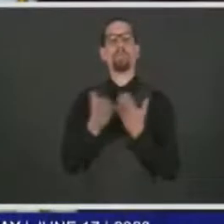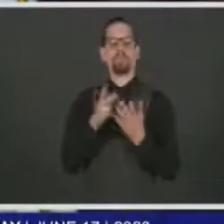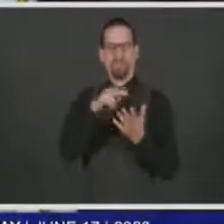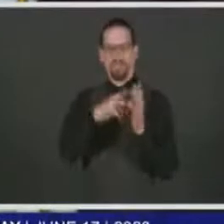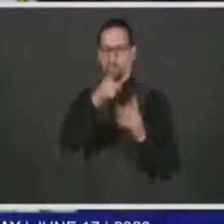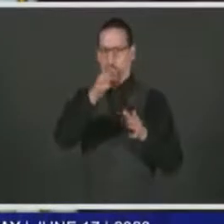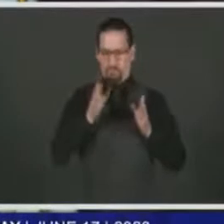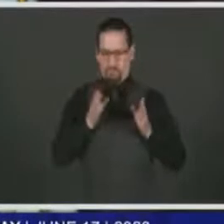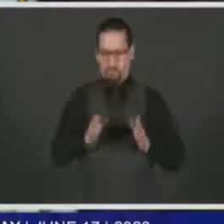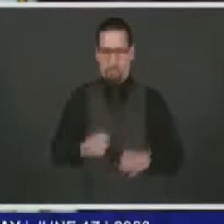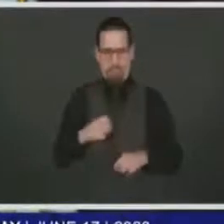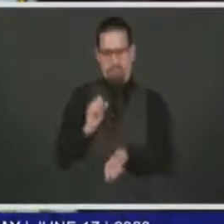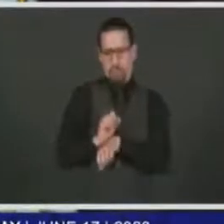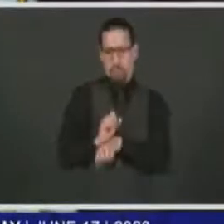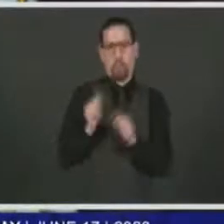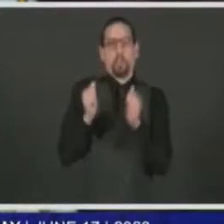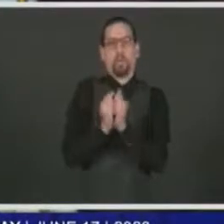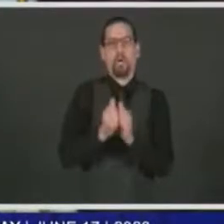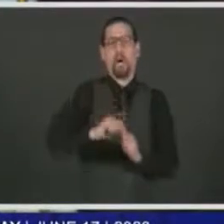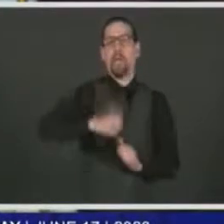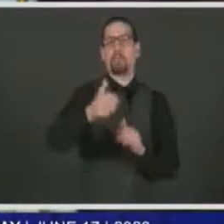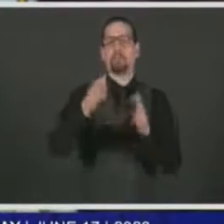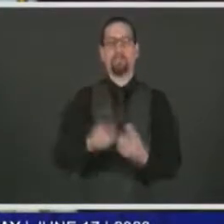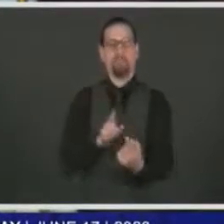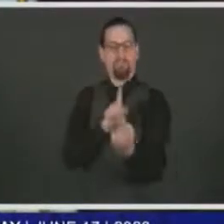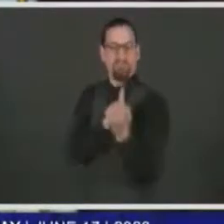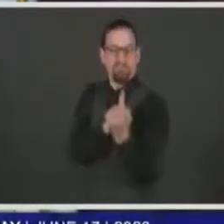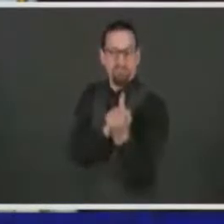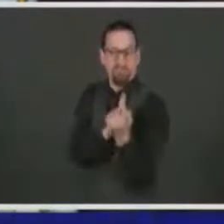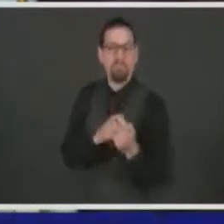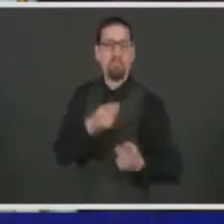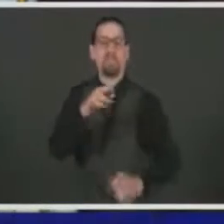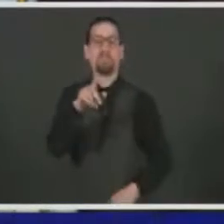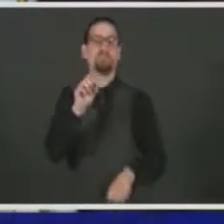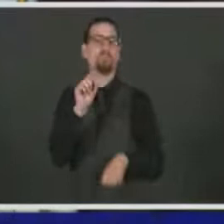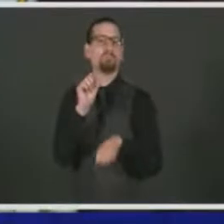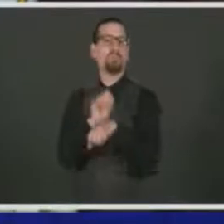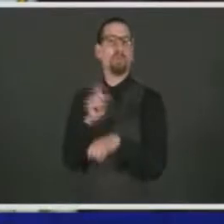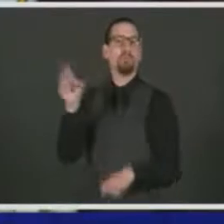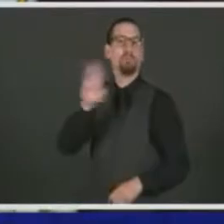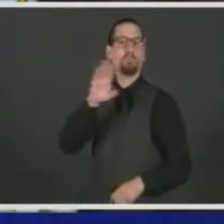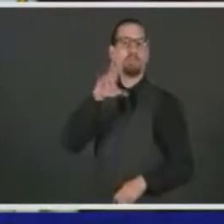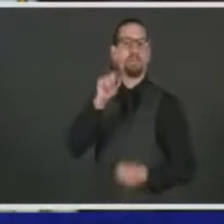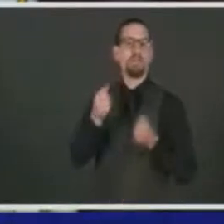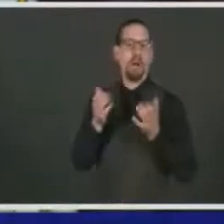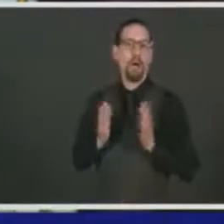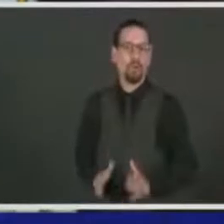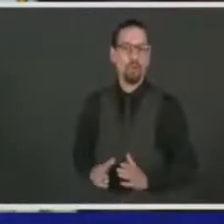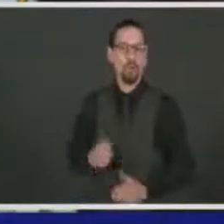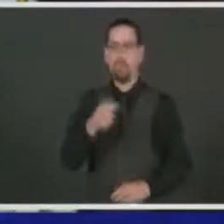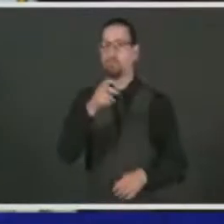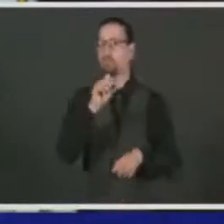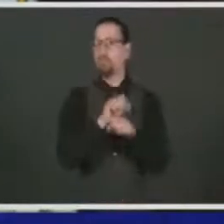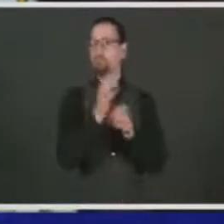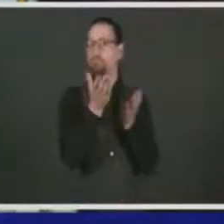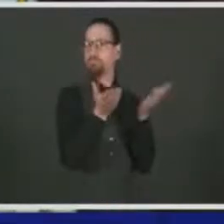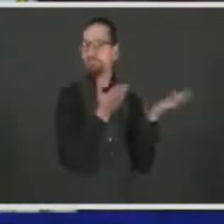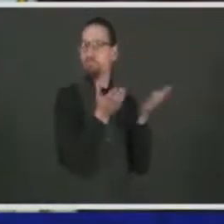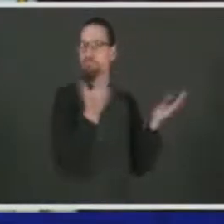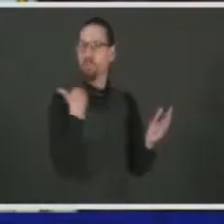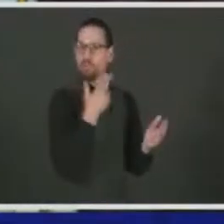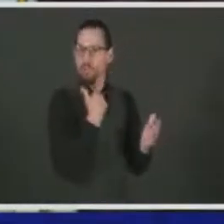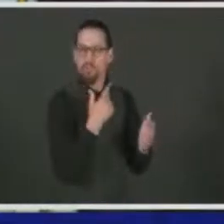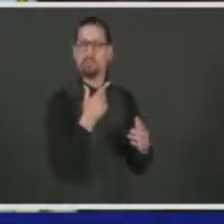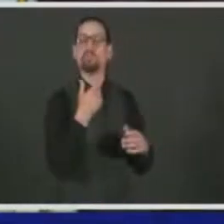driver, a bus driver, a restaurant worker, if you've attended a large